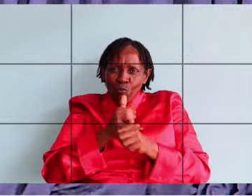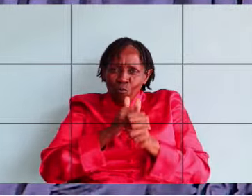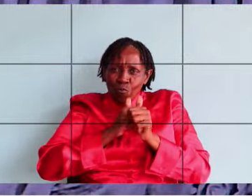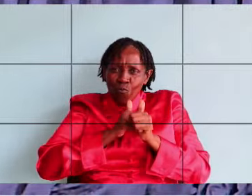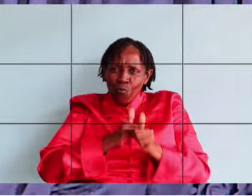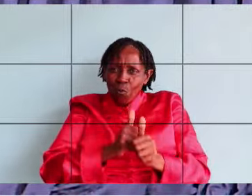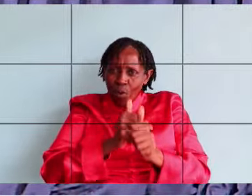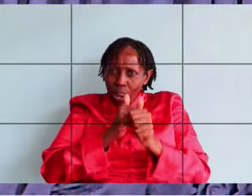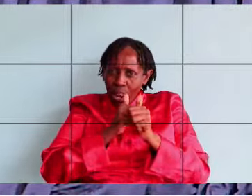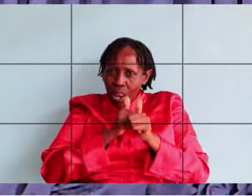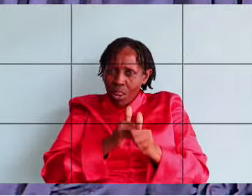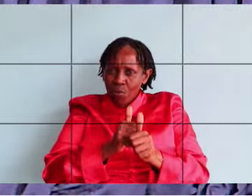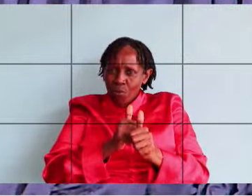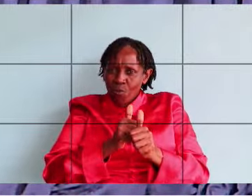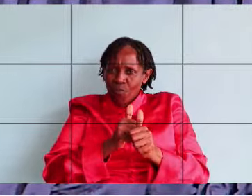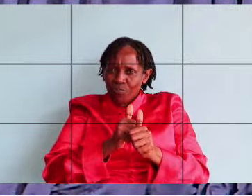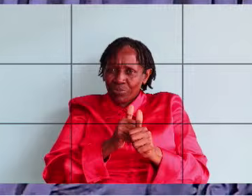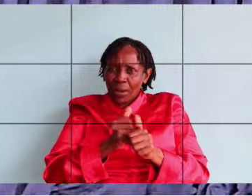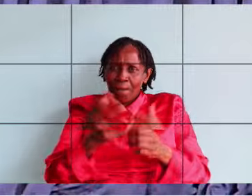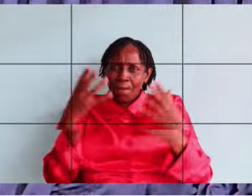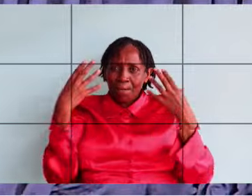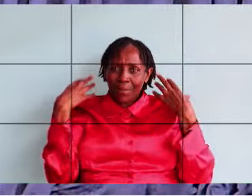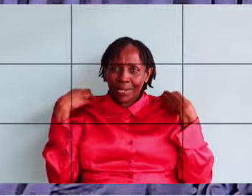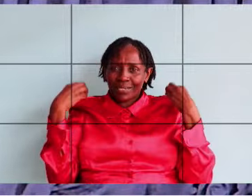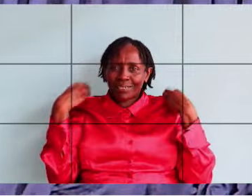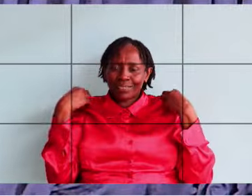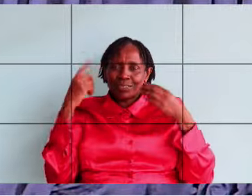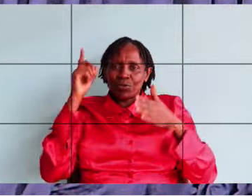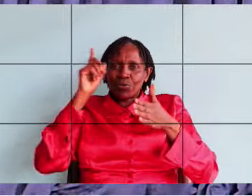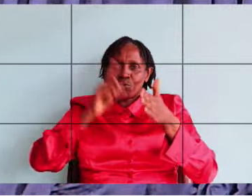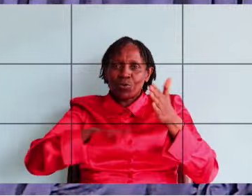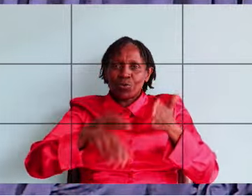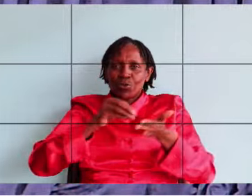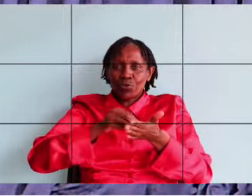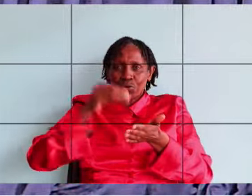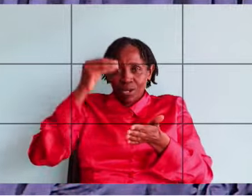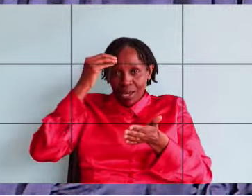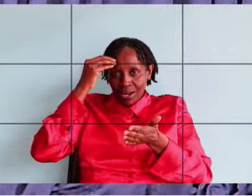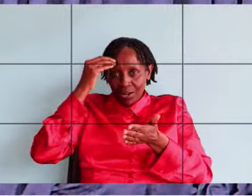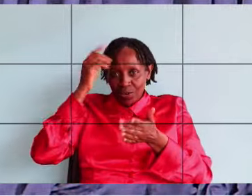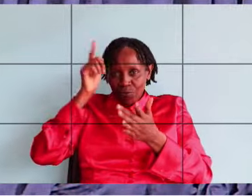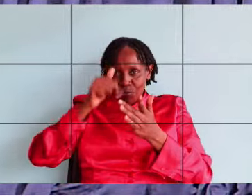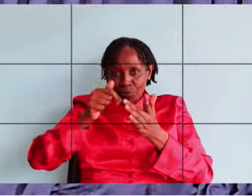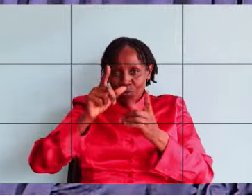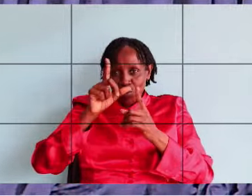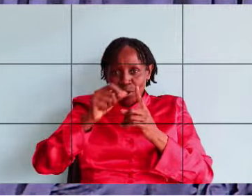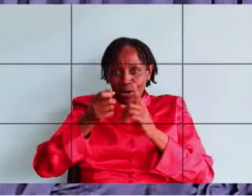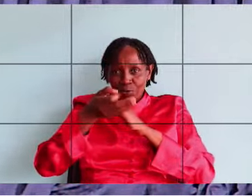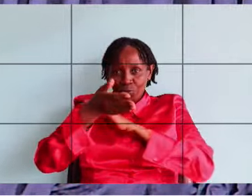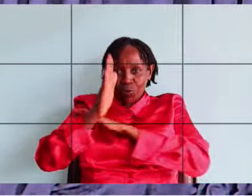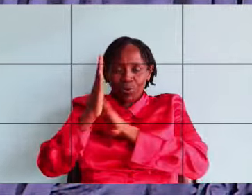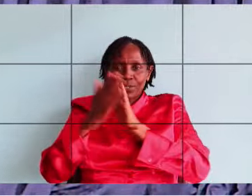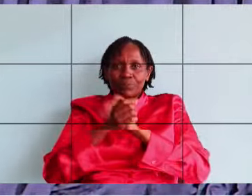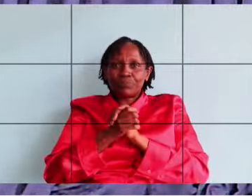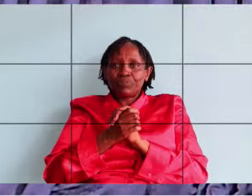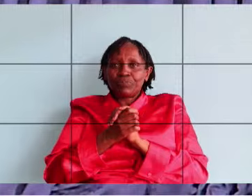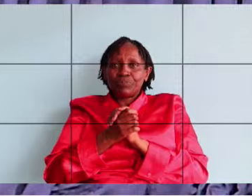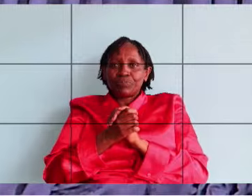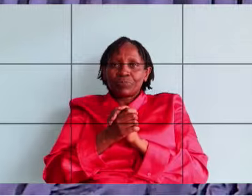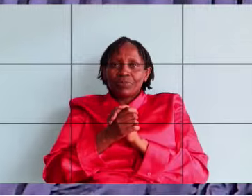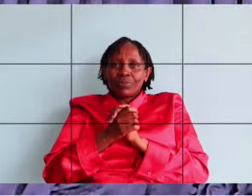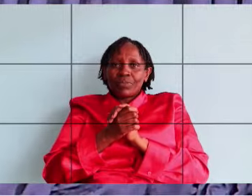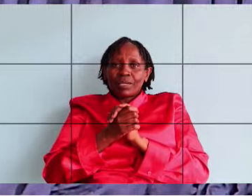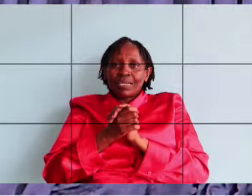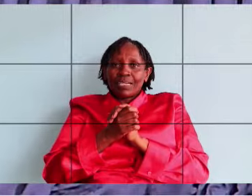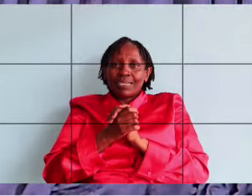practice the very things that you are learning from the word of God. You see, if we